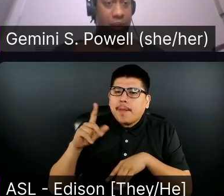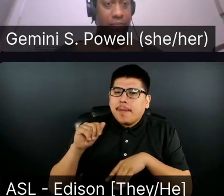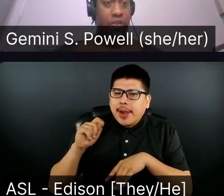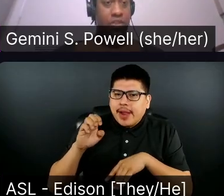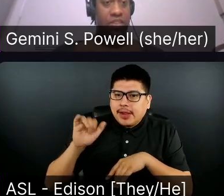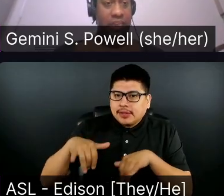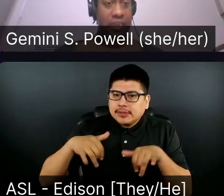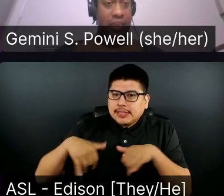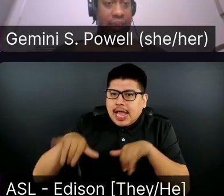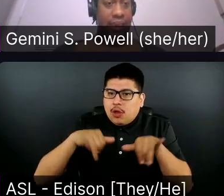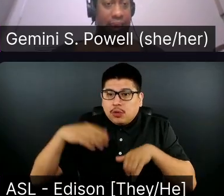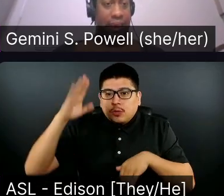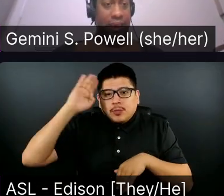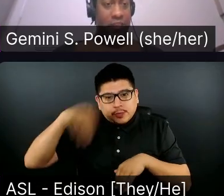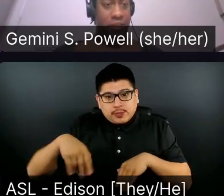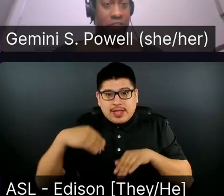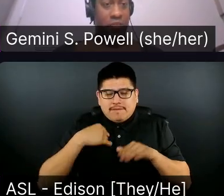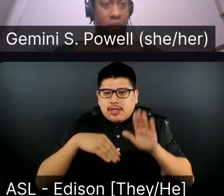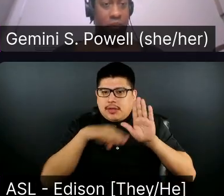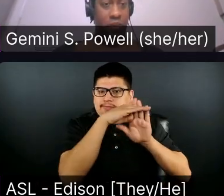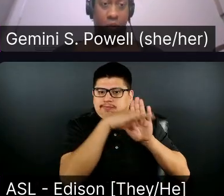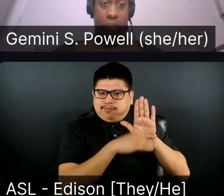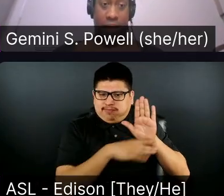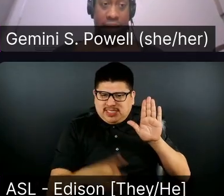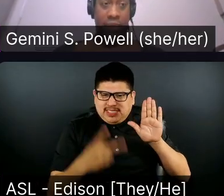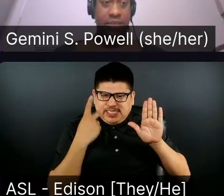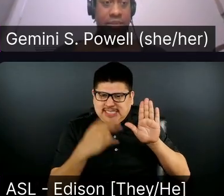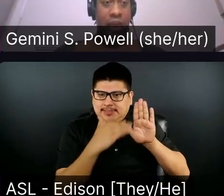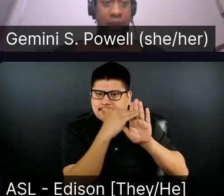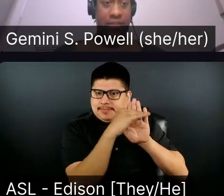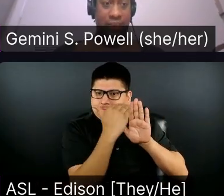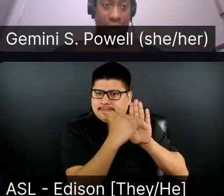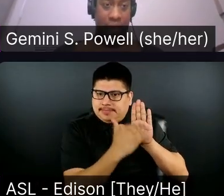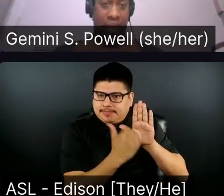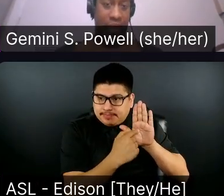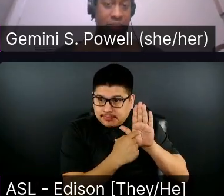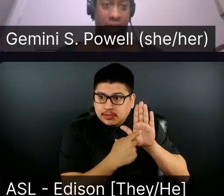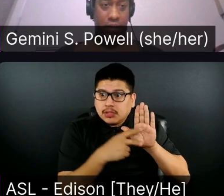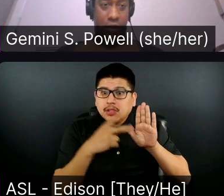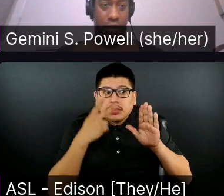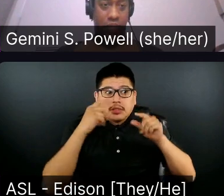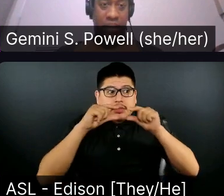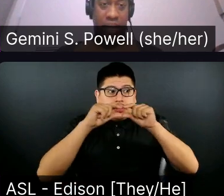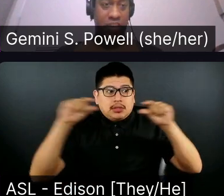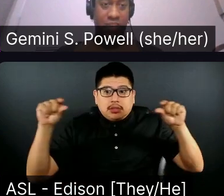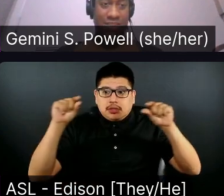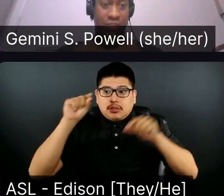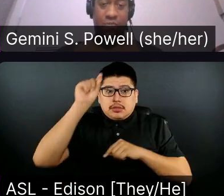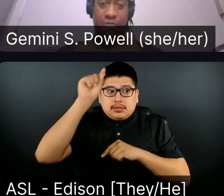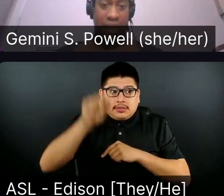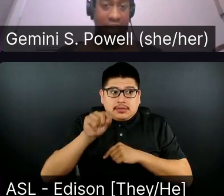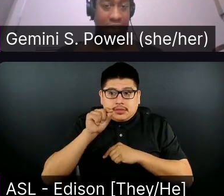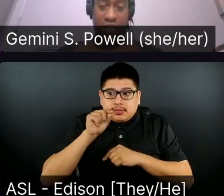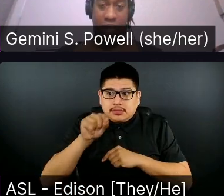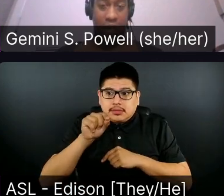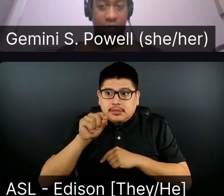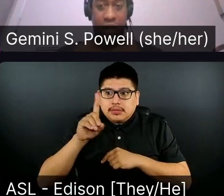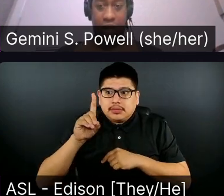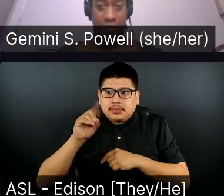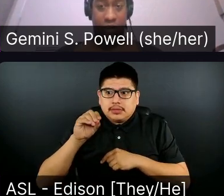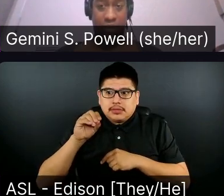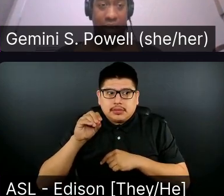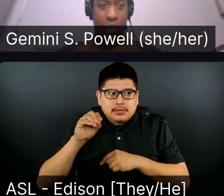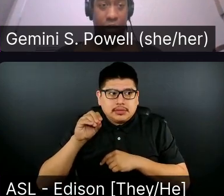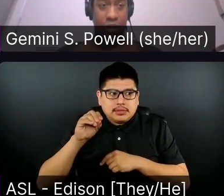first line, you'll see exclamation point or bang, doc type HTML. And that's just defining the type